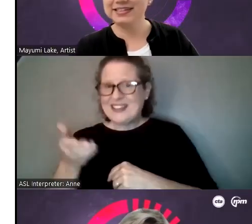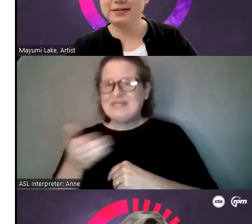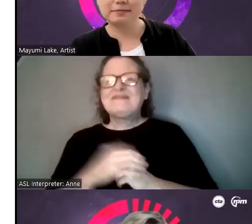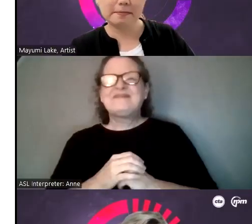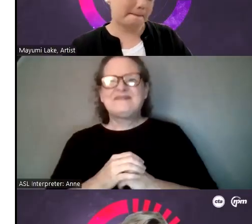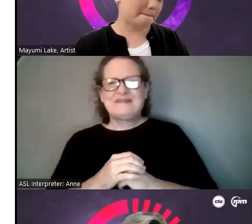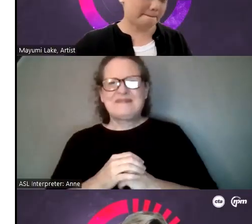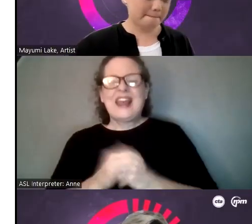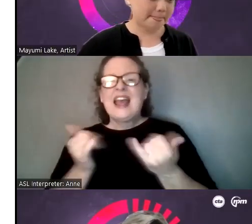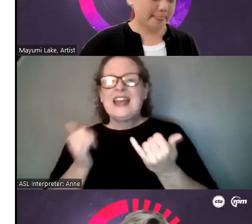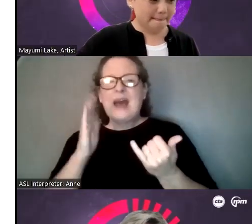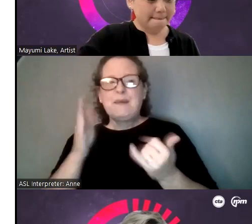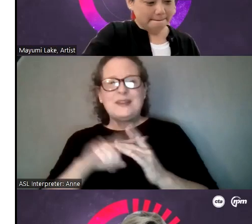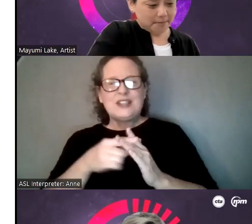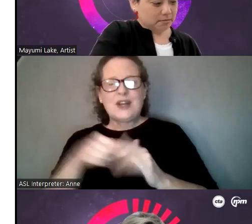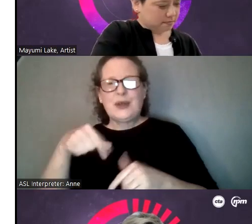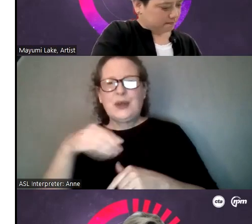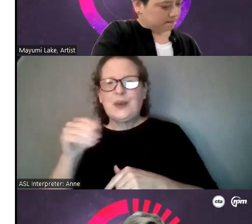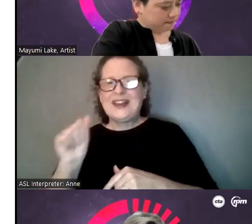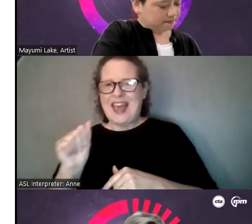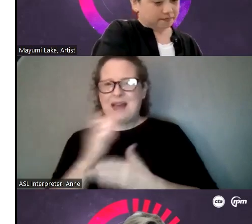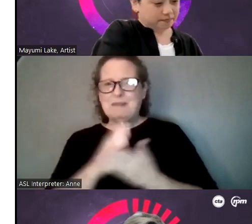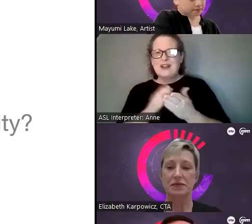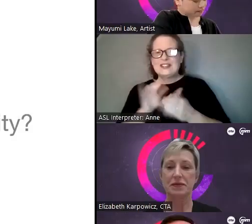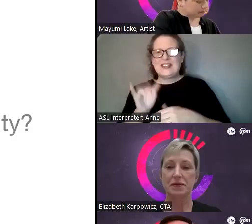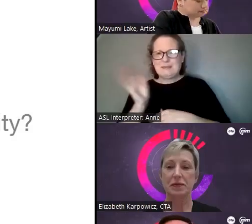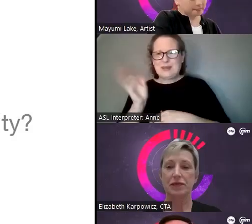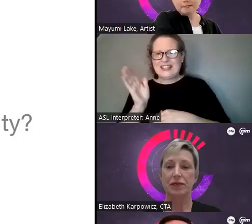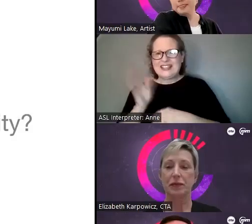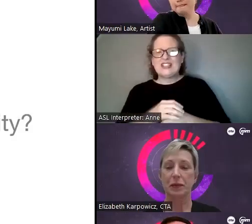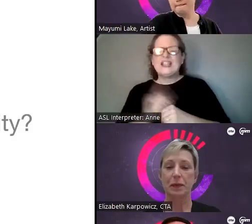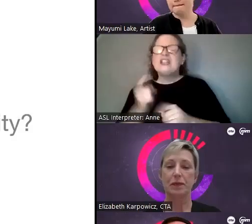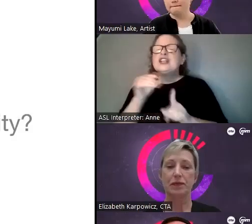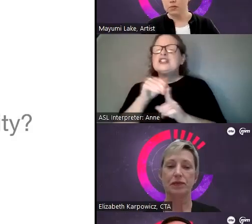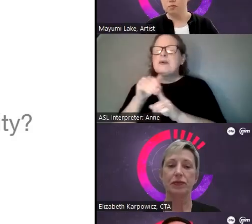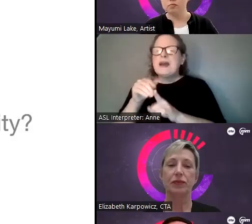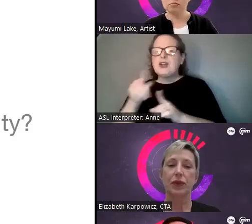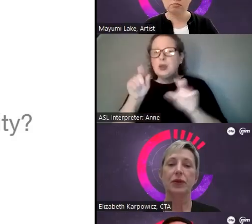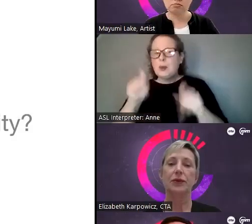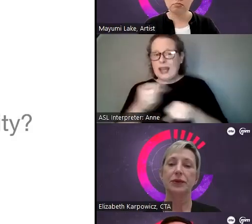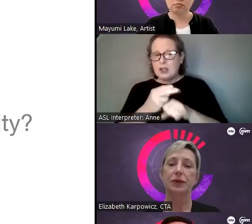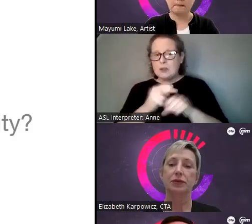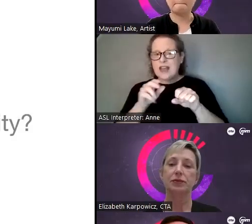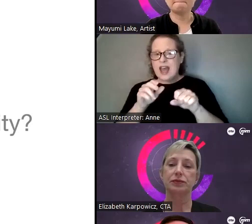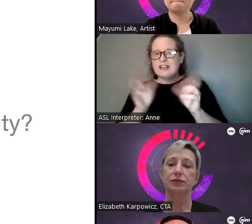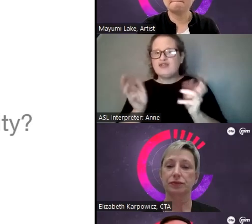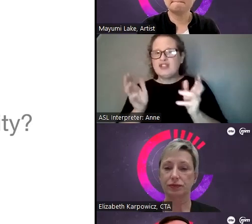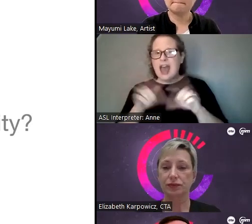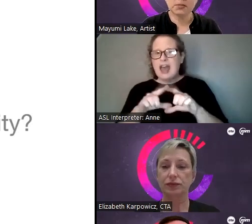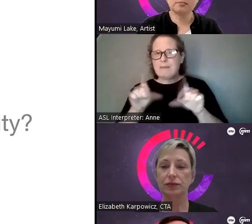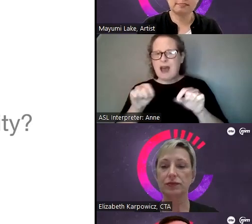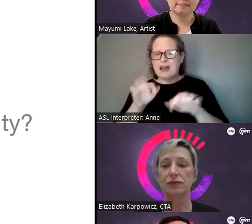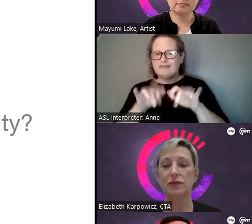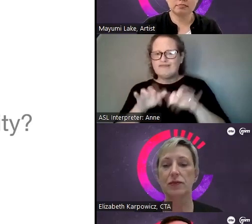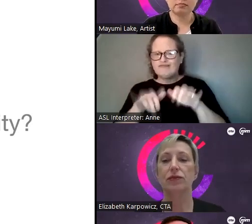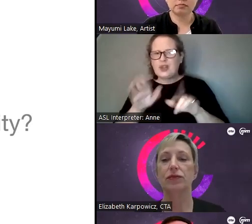So now we will begin the Q&A portion of the presentation. Just a reminder that you can use the chat box to type your question, or if you would